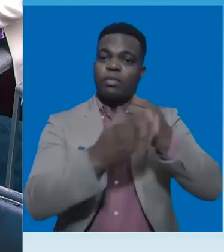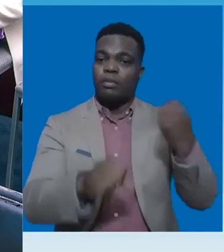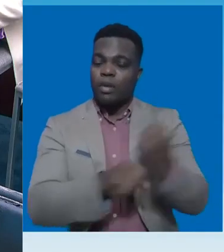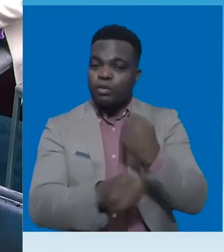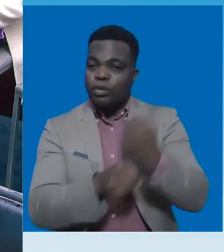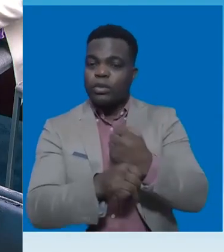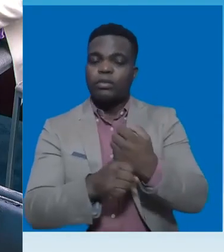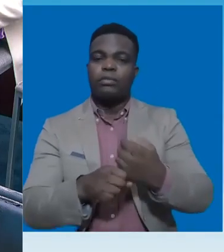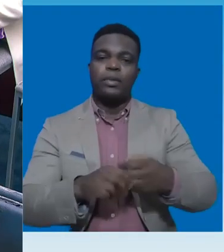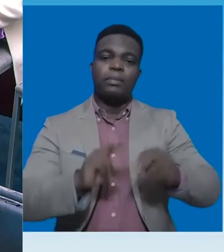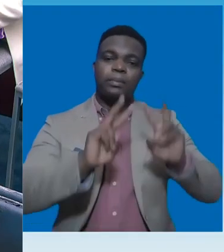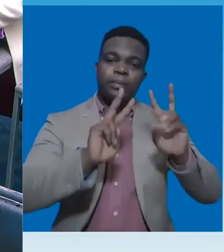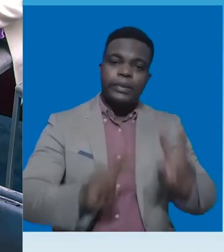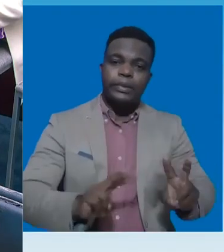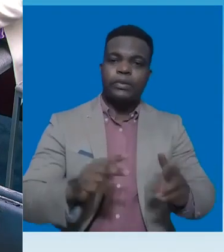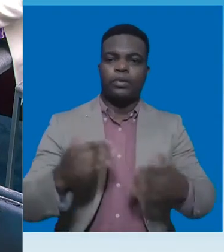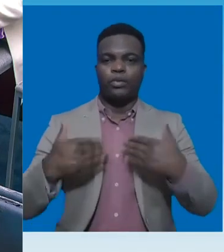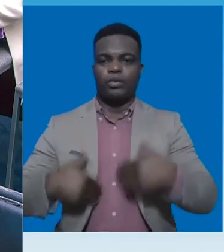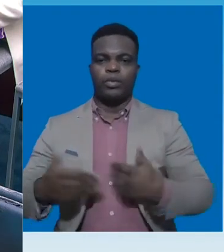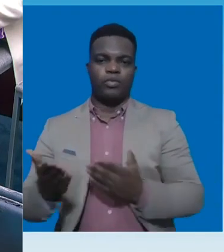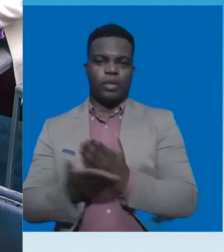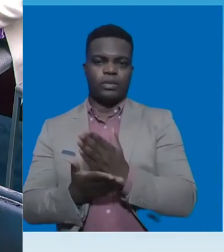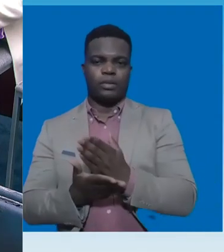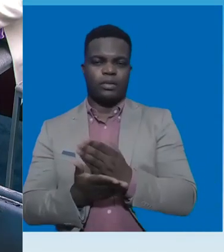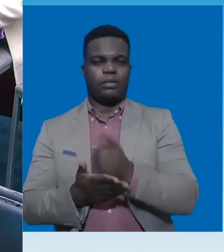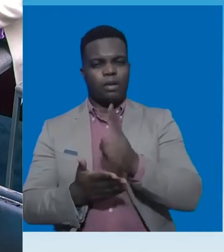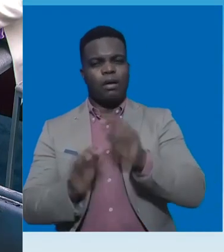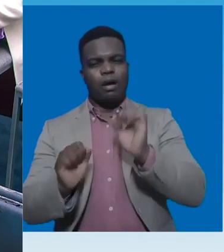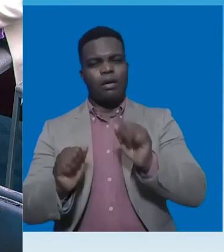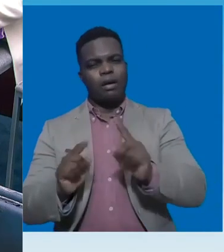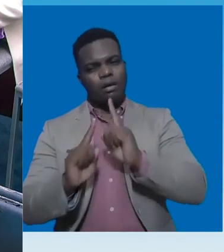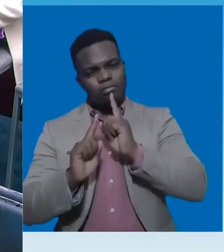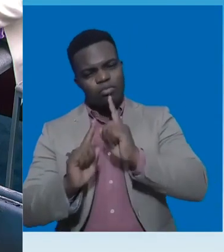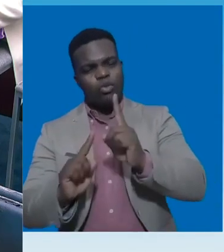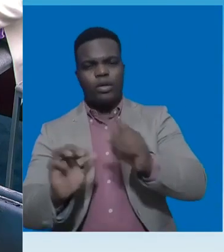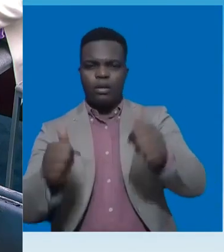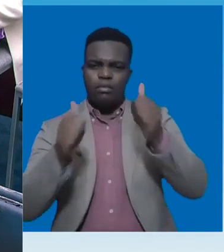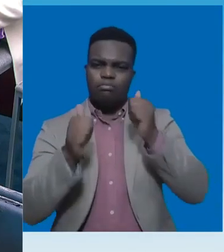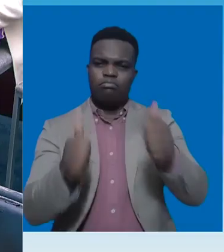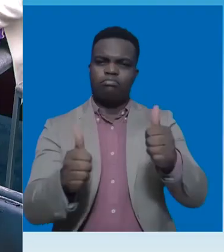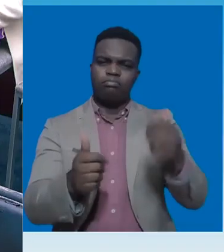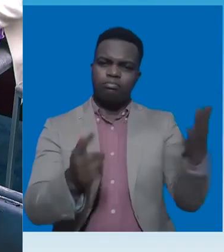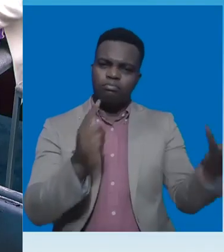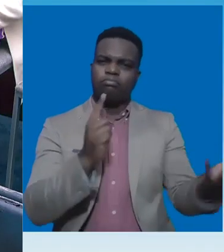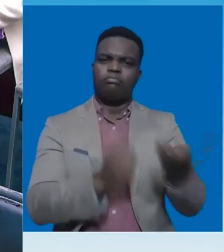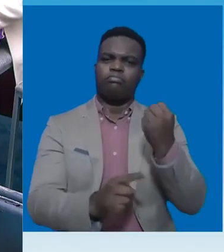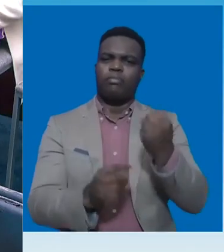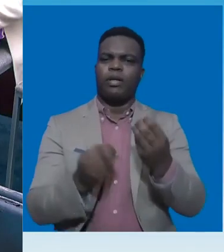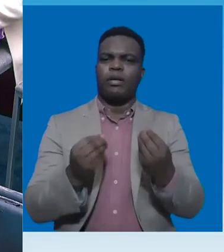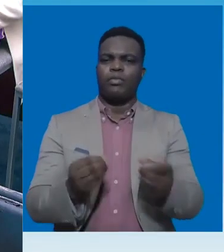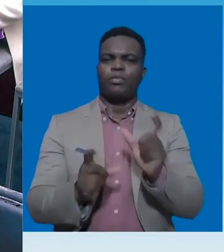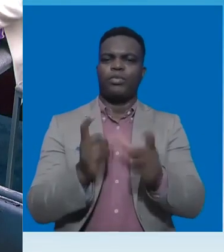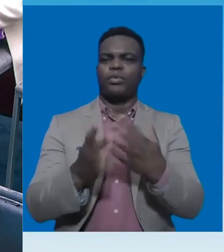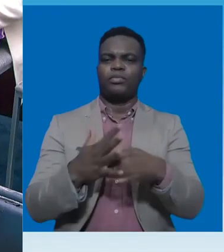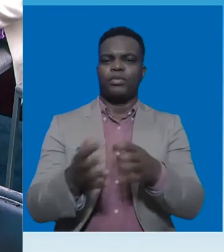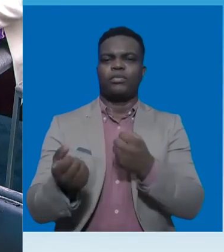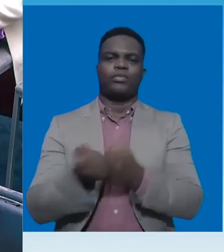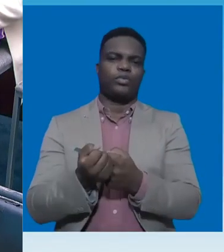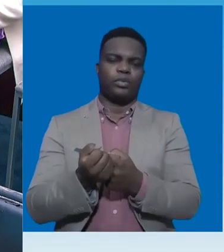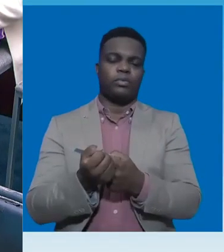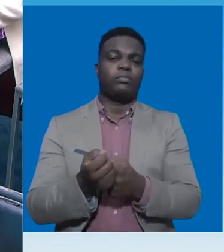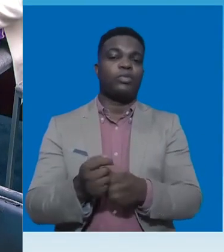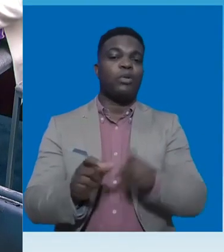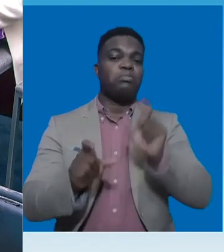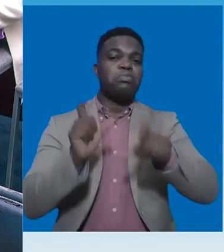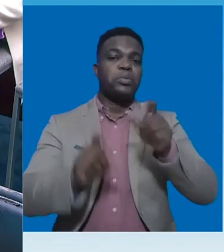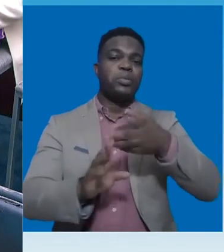with disabilities participate fully and equally. And we've heard this from previous speakers, and I think that's really an essential point.